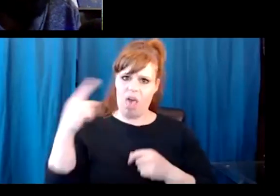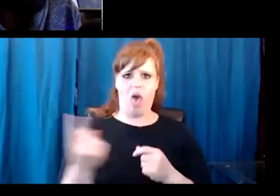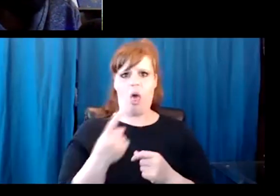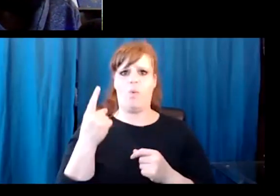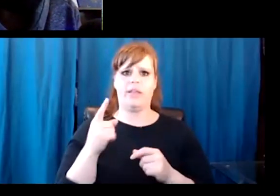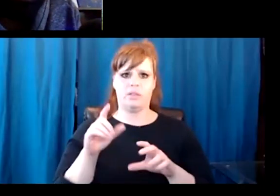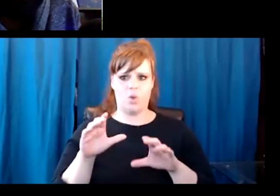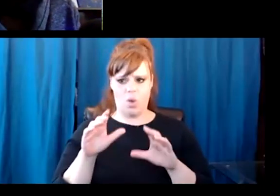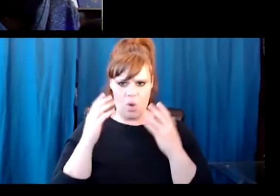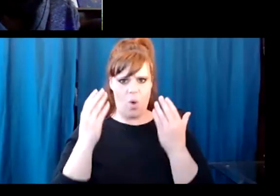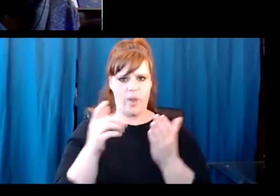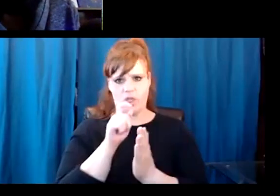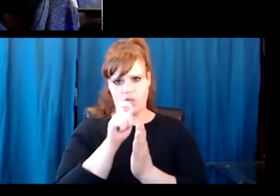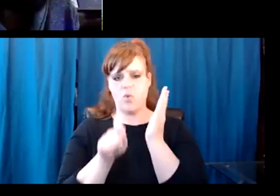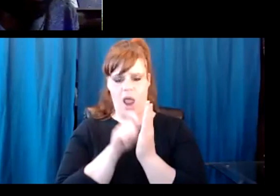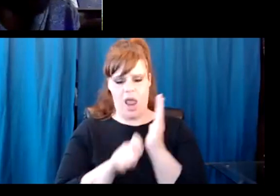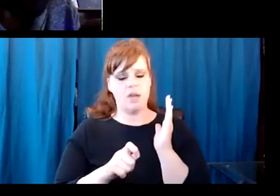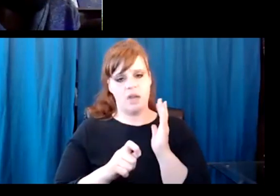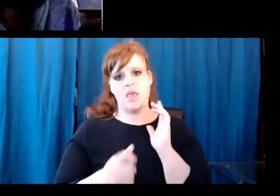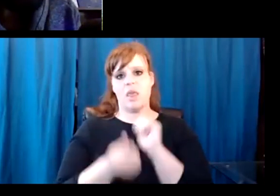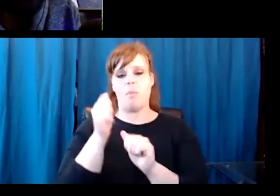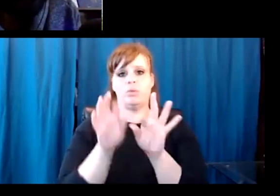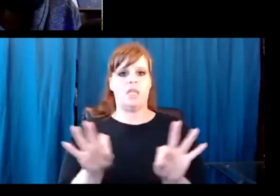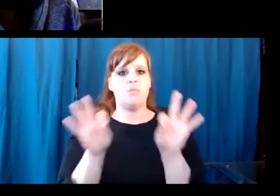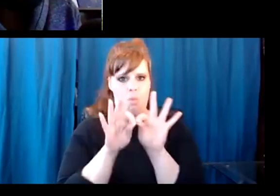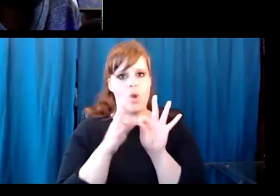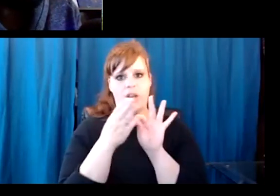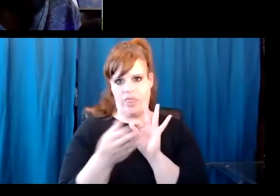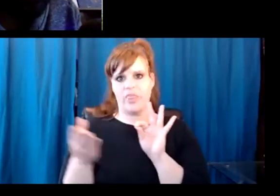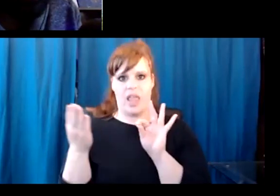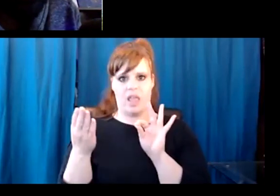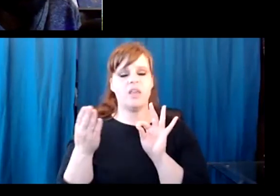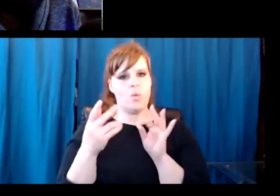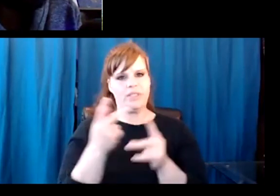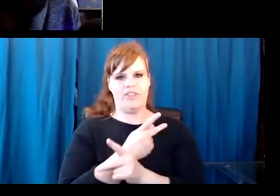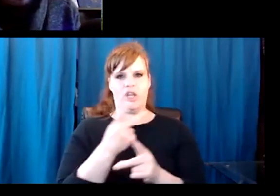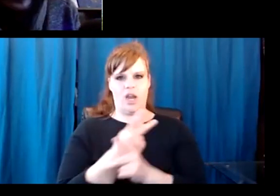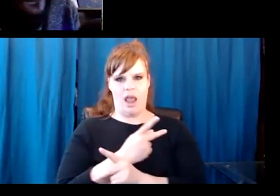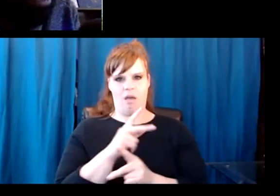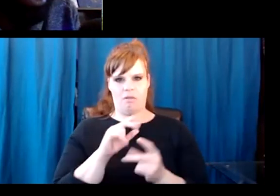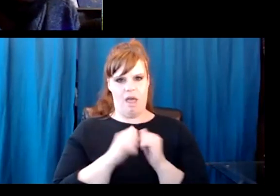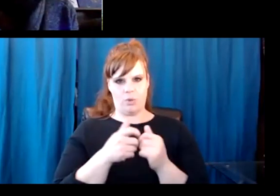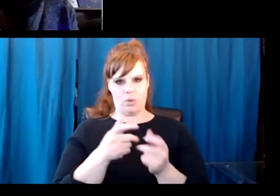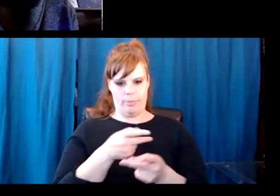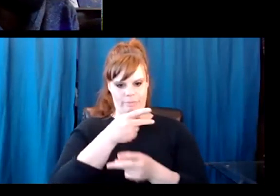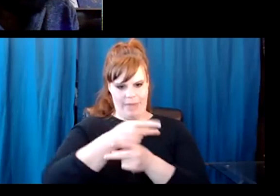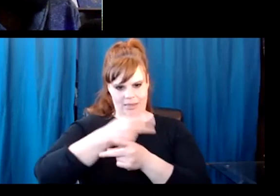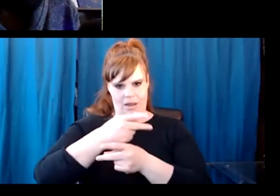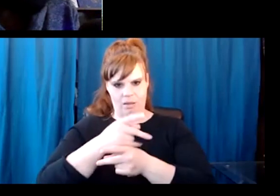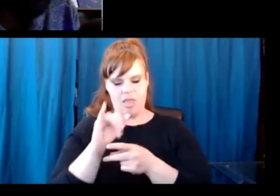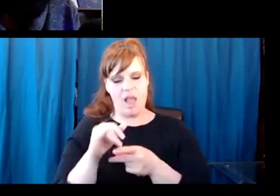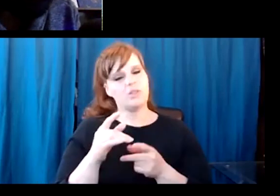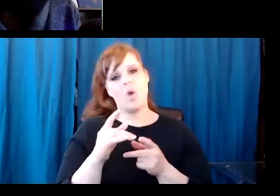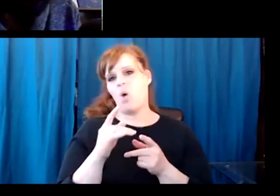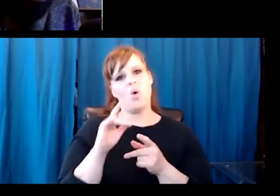the most important thing, was figuring out like how to maintain that. And so when people ask what advice, like that's